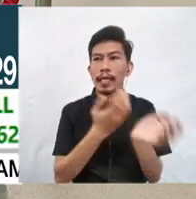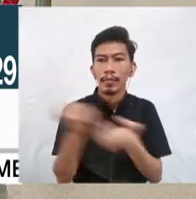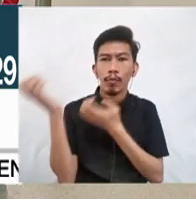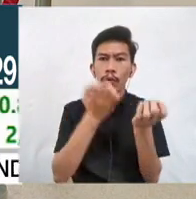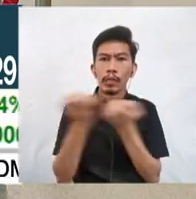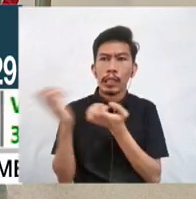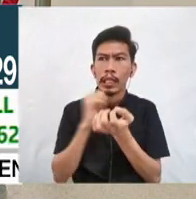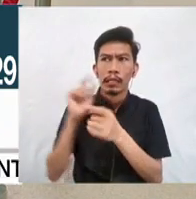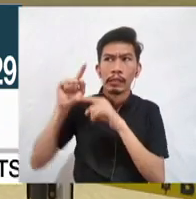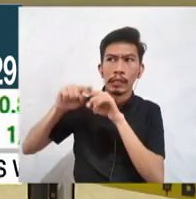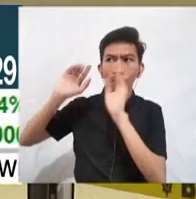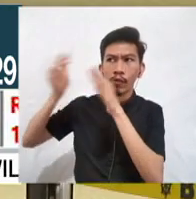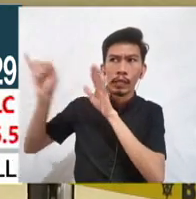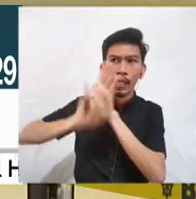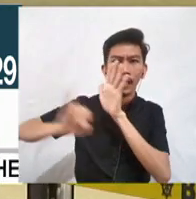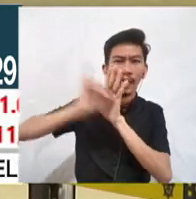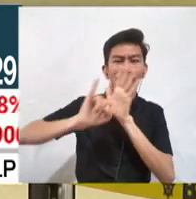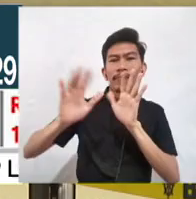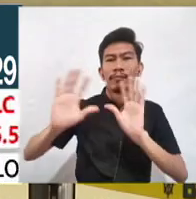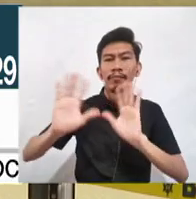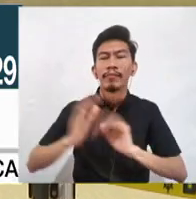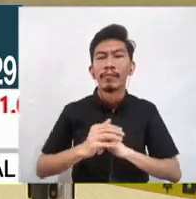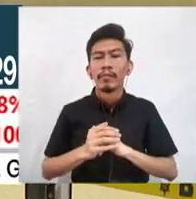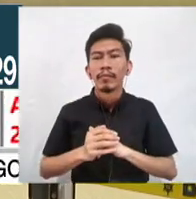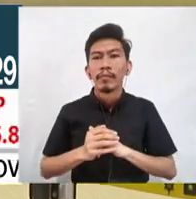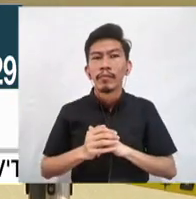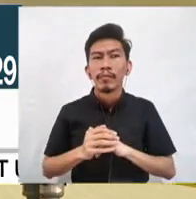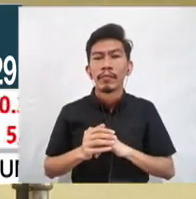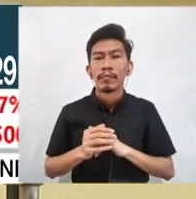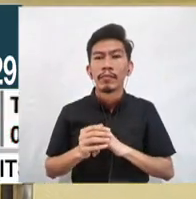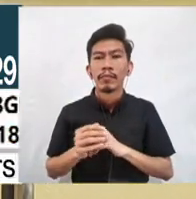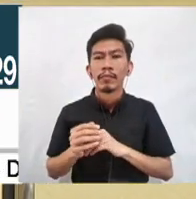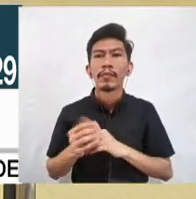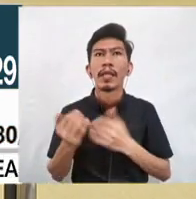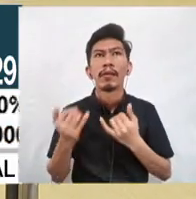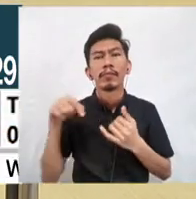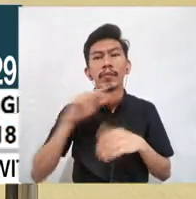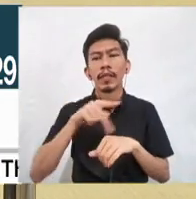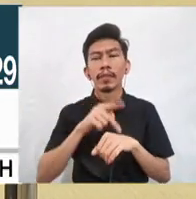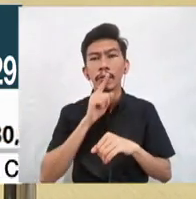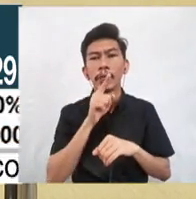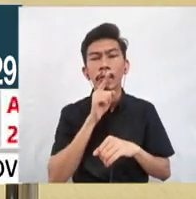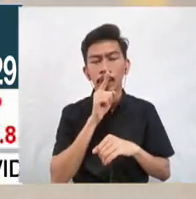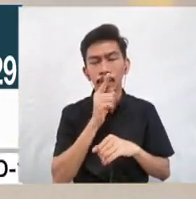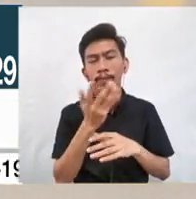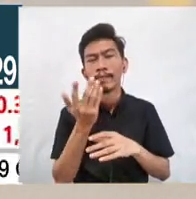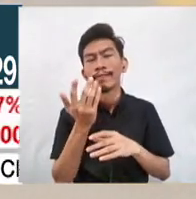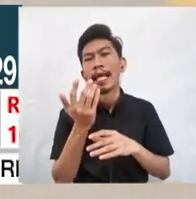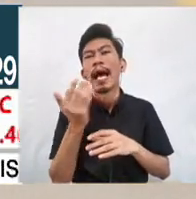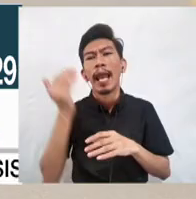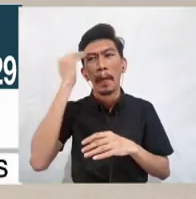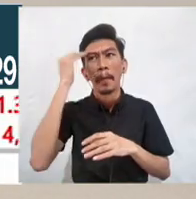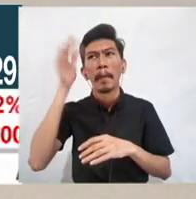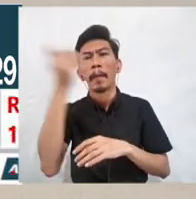Mm-hmm. No? Mm-hmm. Because right now, Rica, we are known to be one of those countries that